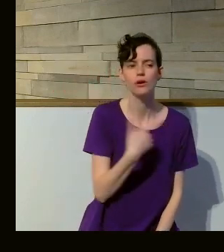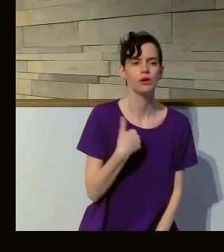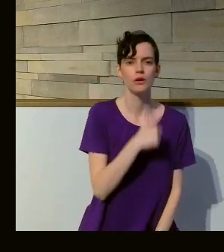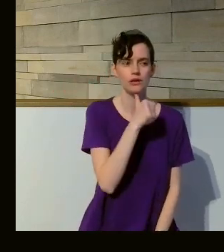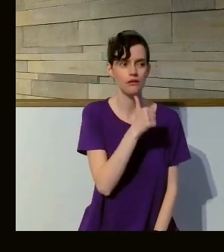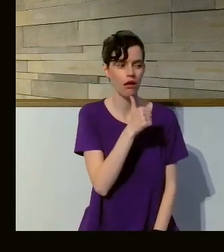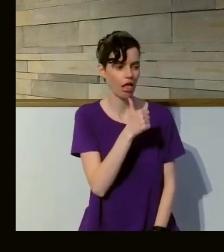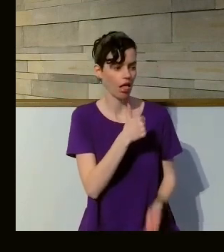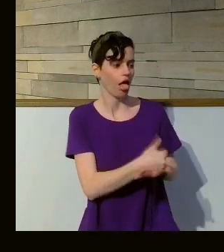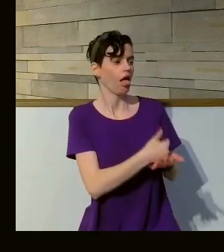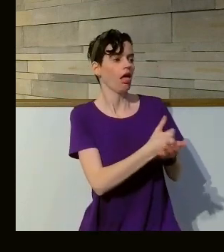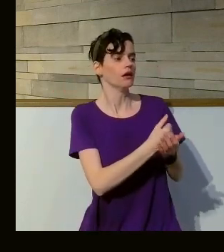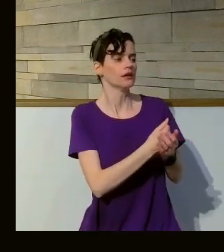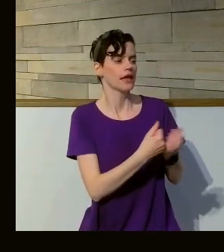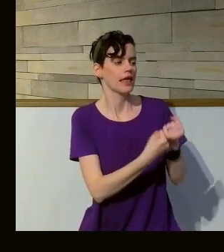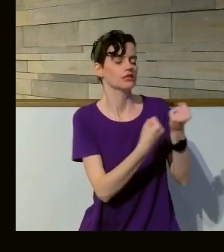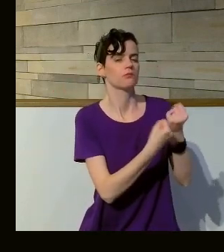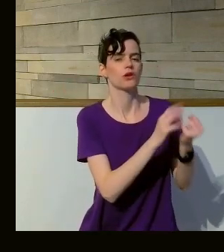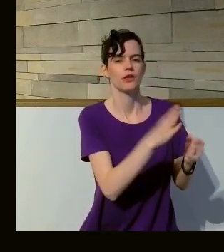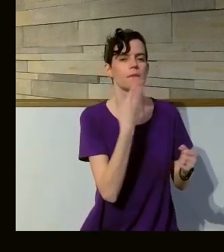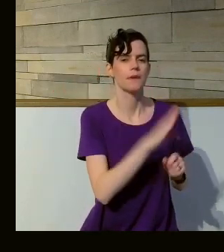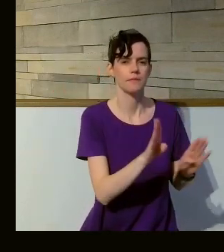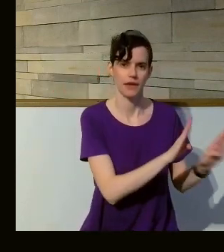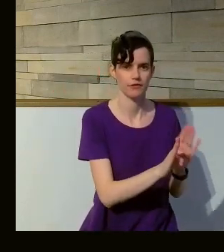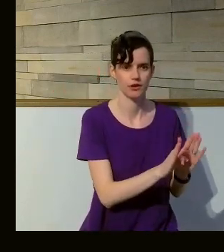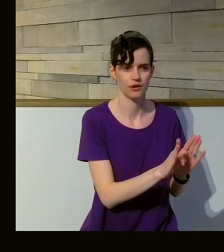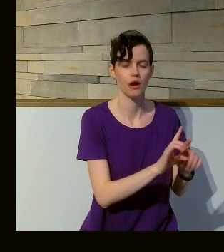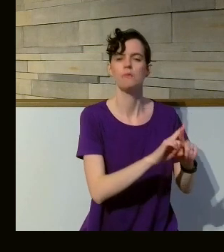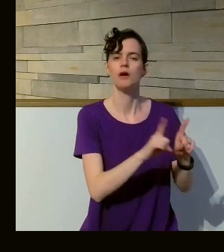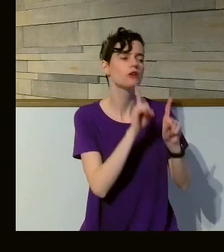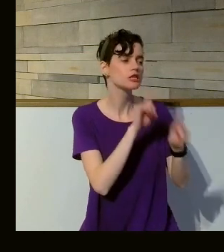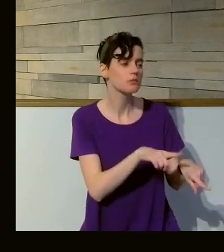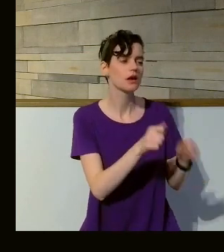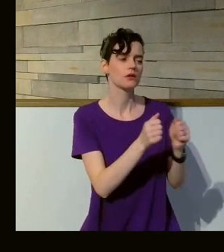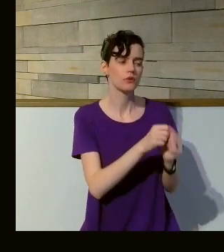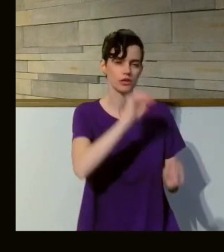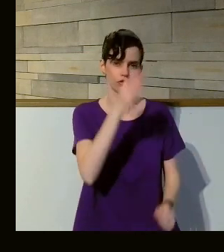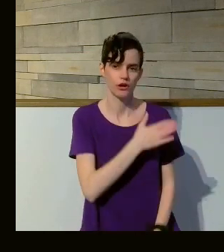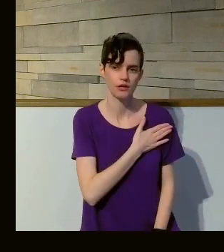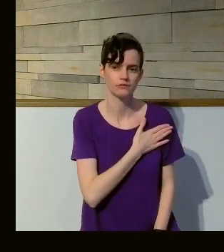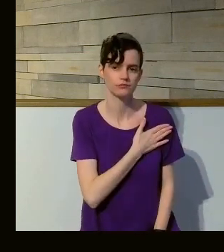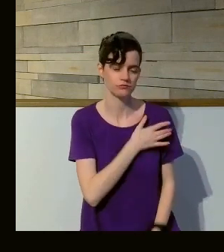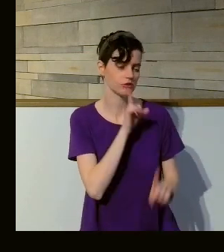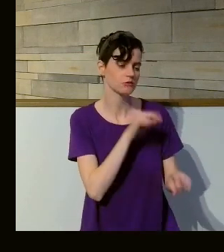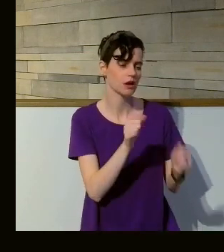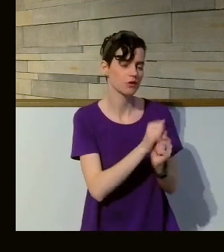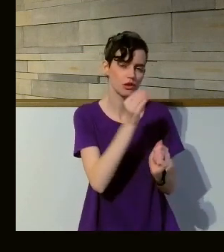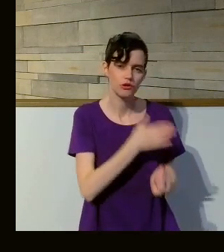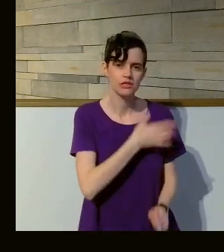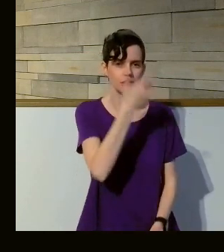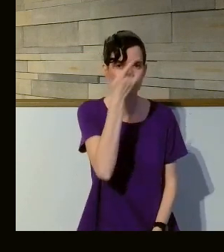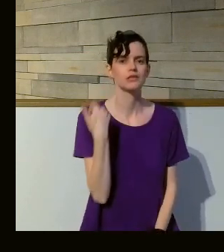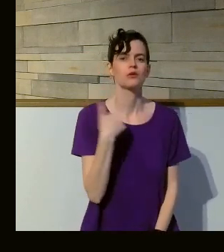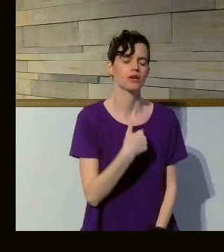don't enable them in their bad behavior if that's why they're needing help. But we respond with grace. We respond with grace because